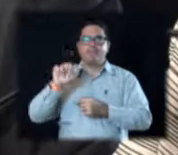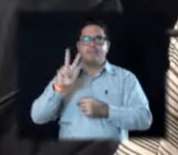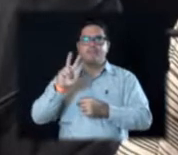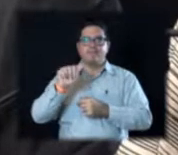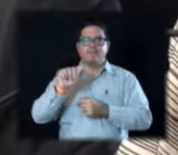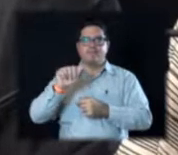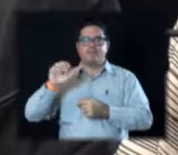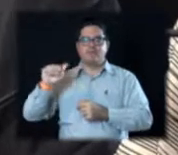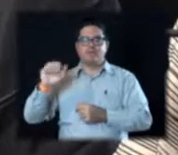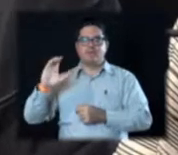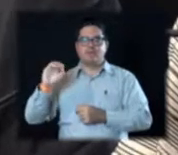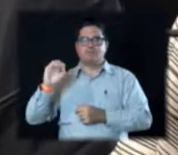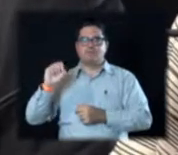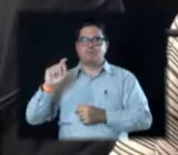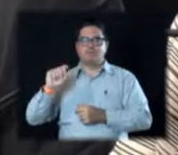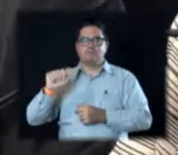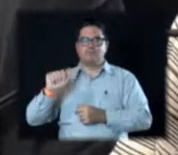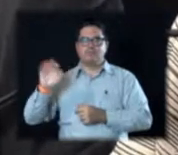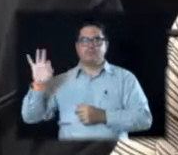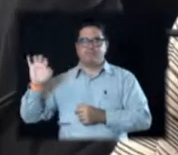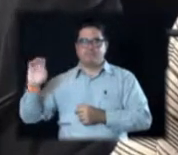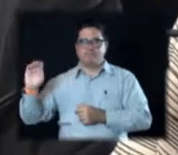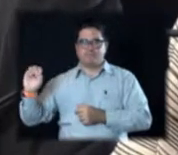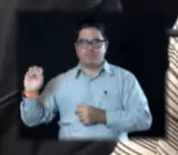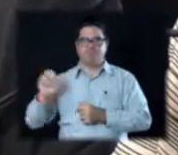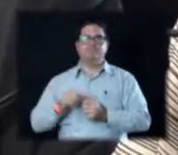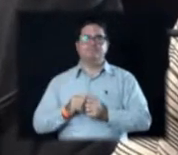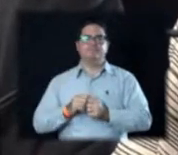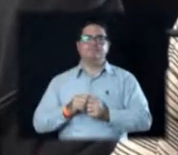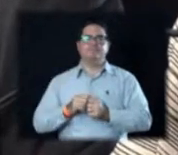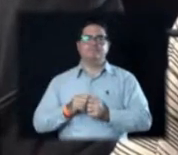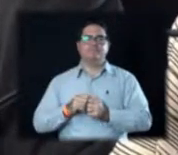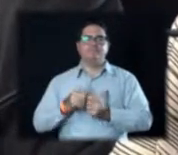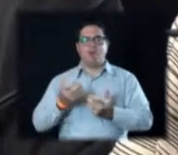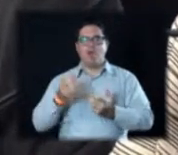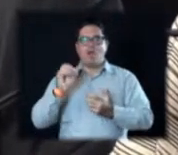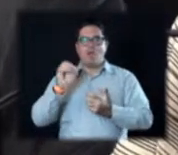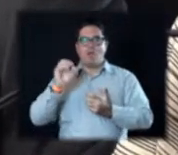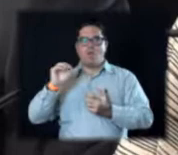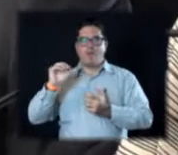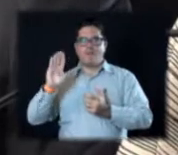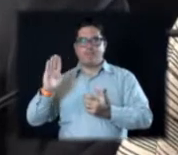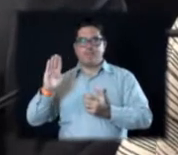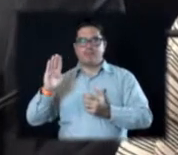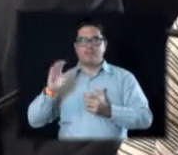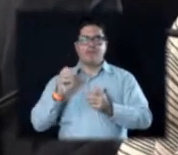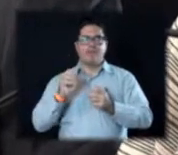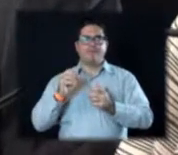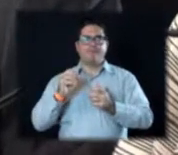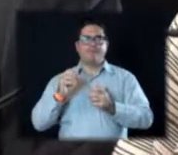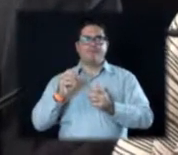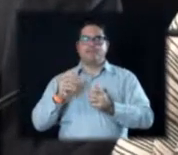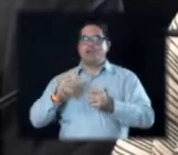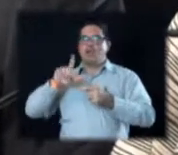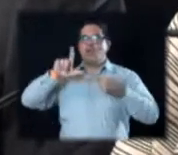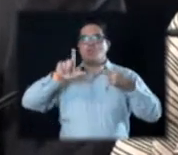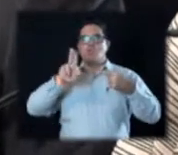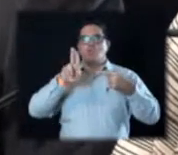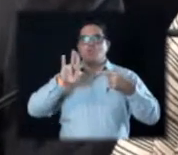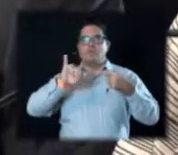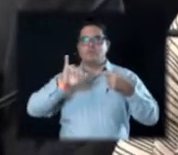Febo, the former head of the OMB of Puerto Rico, Mr. Luis Cruz